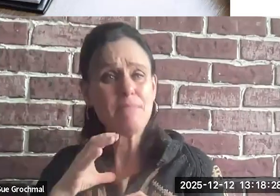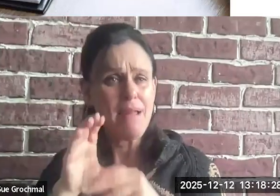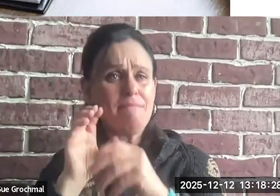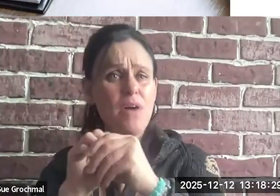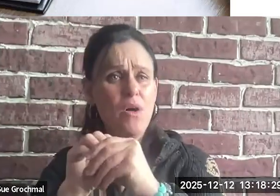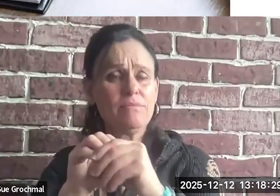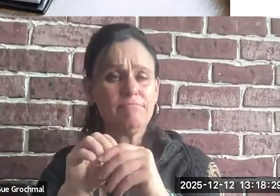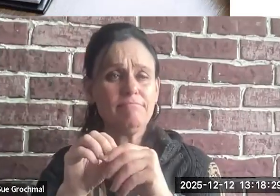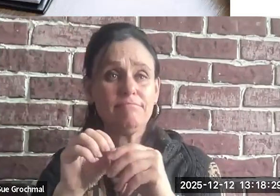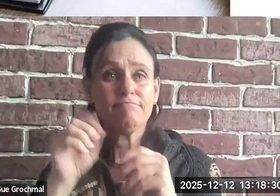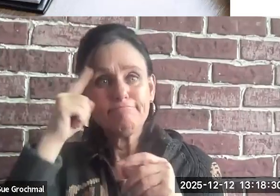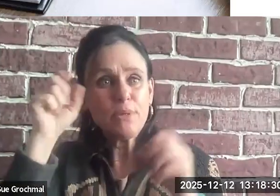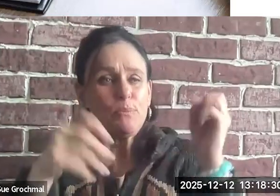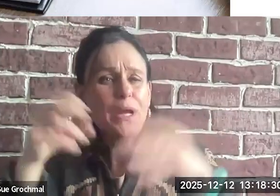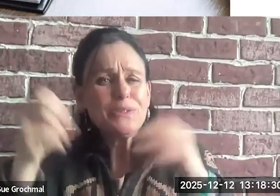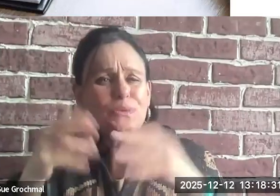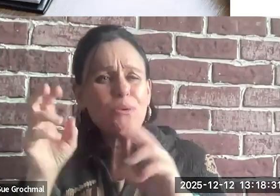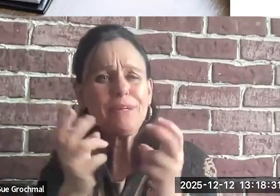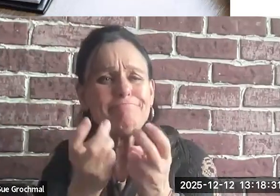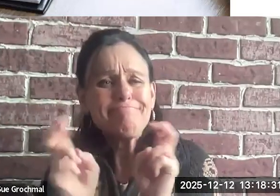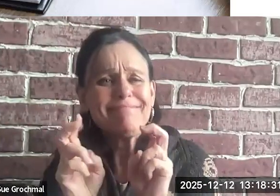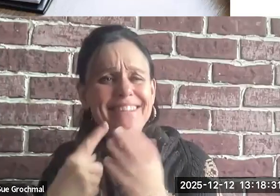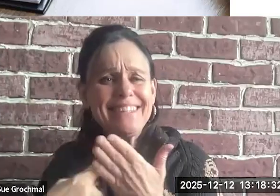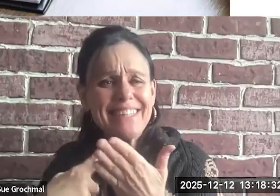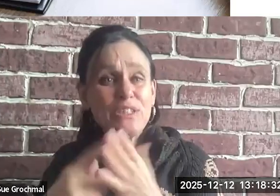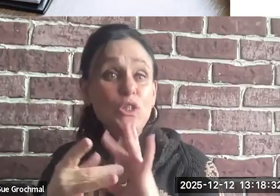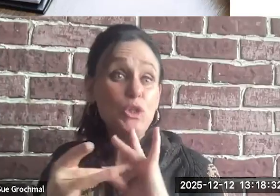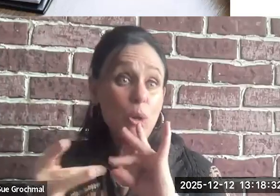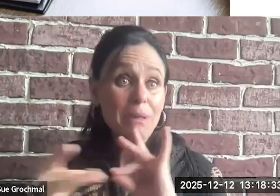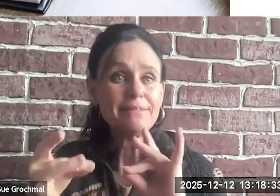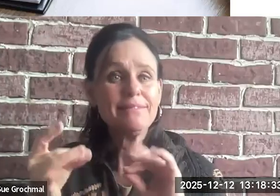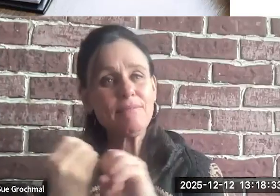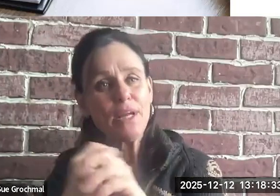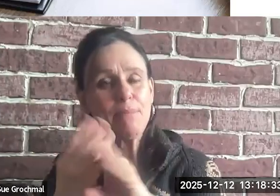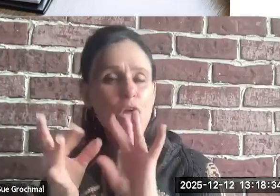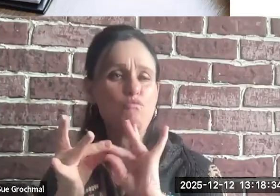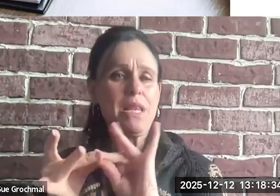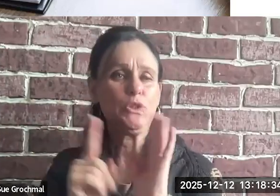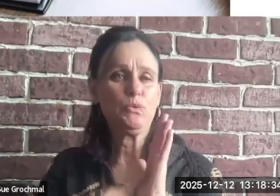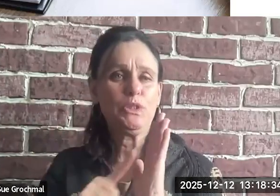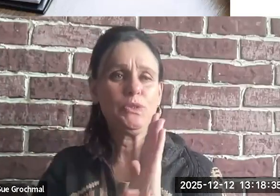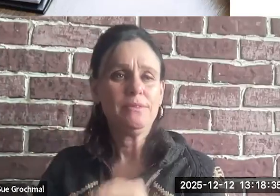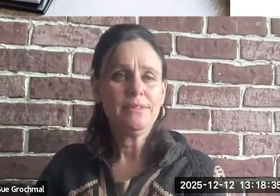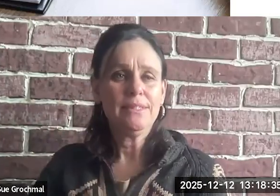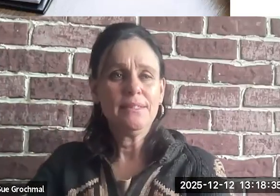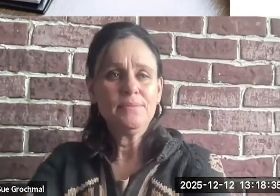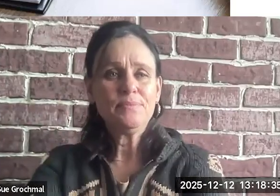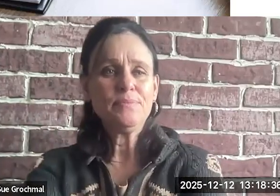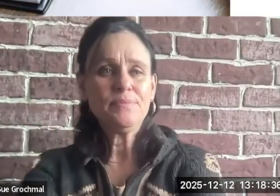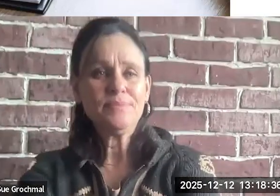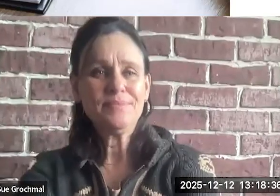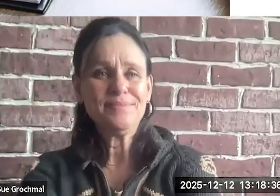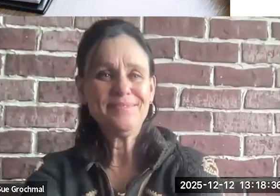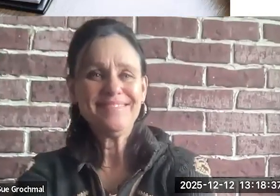broad brainstorming sessions, discussions, and comments and feedbacks related to research findings.